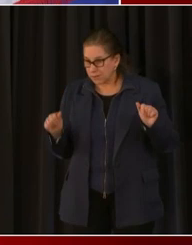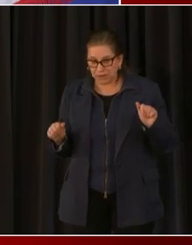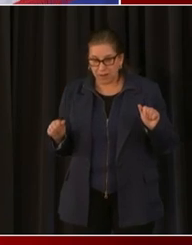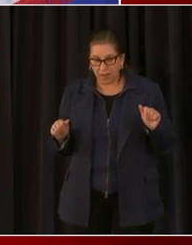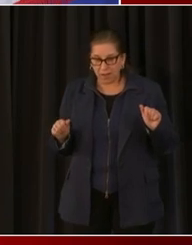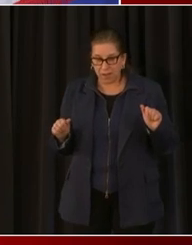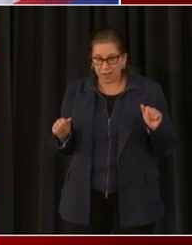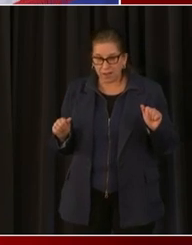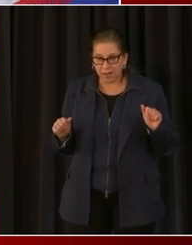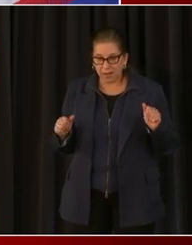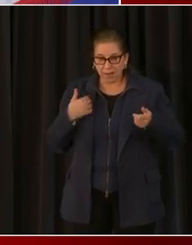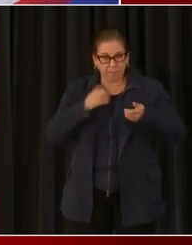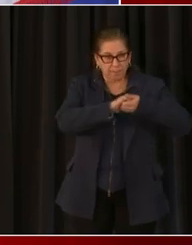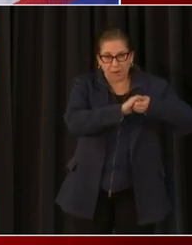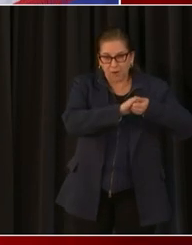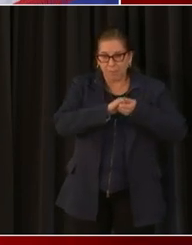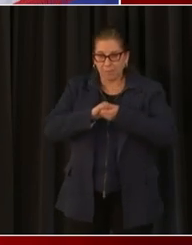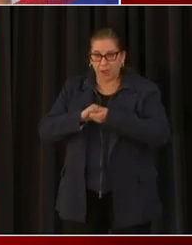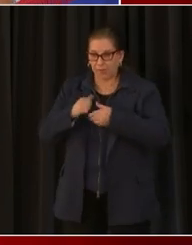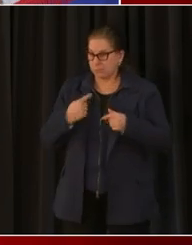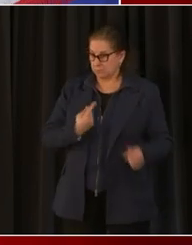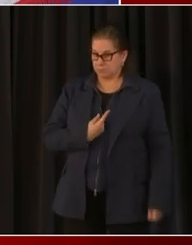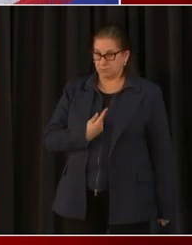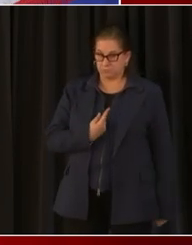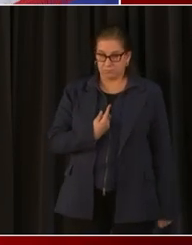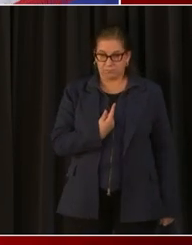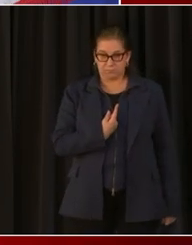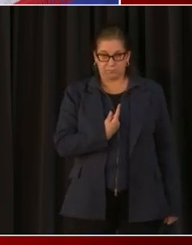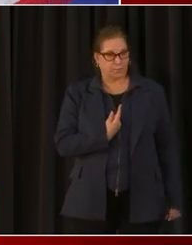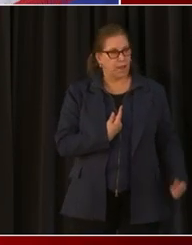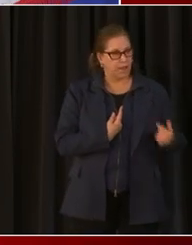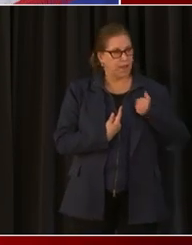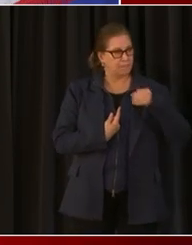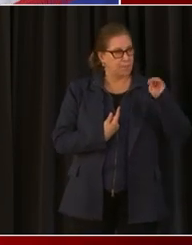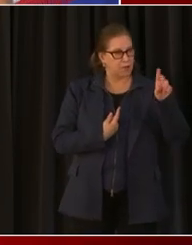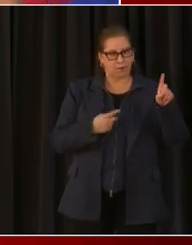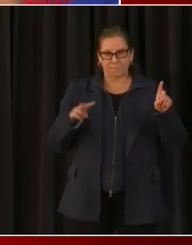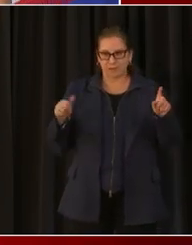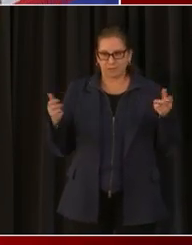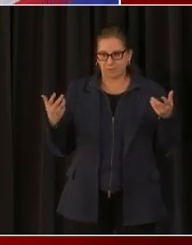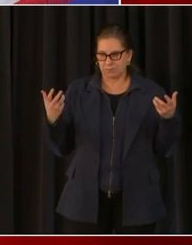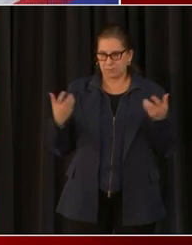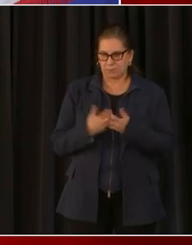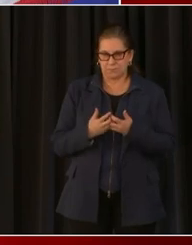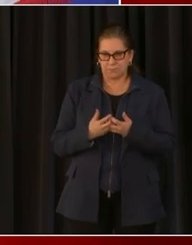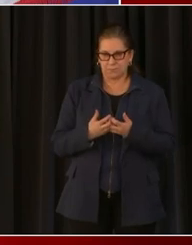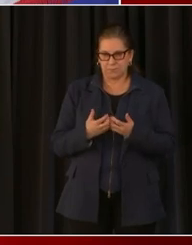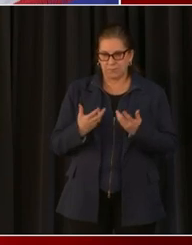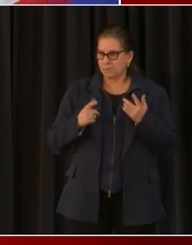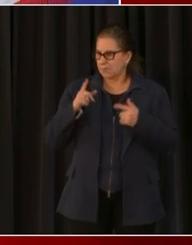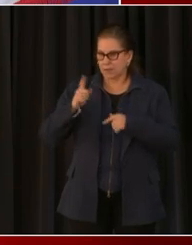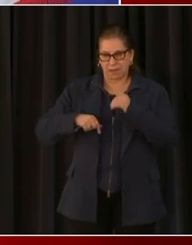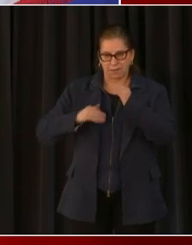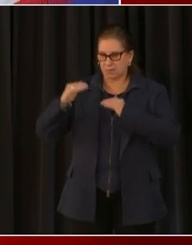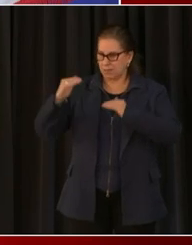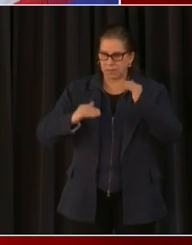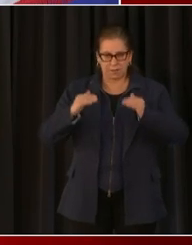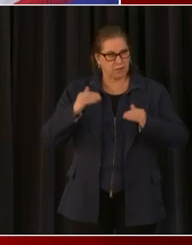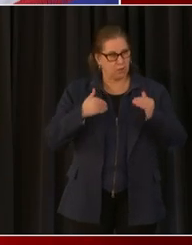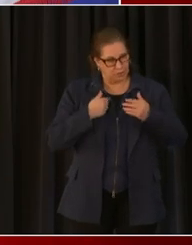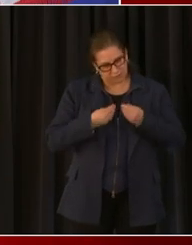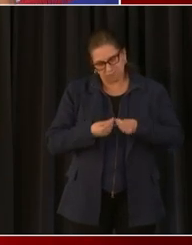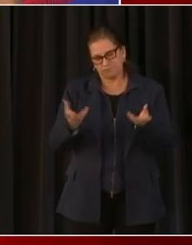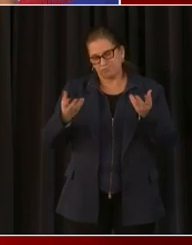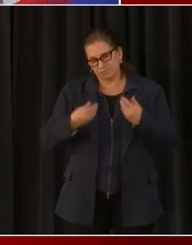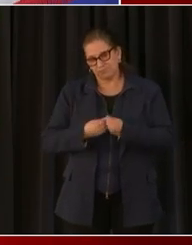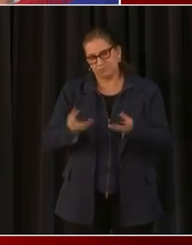not enough to have us be there and not have Maryland, Virginia, the close Maryland and Virginia suburbs be there. So